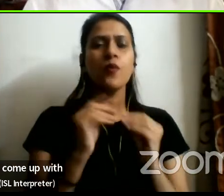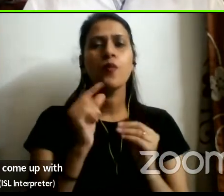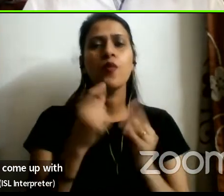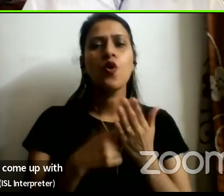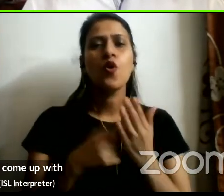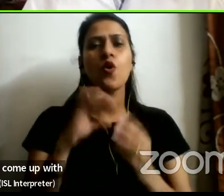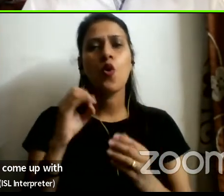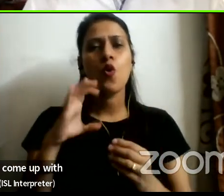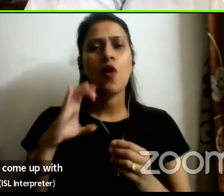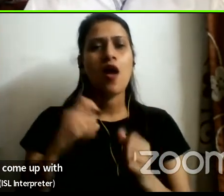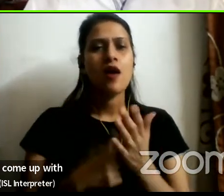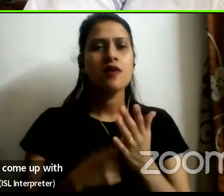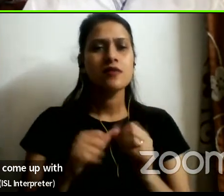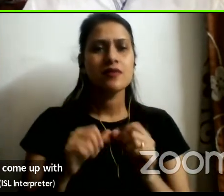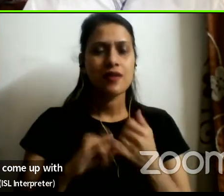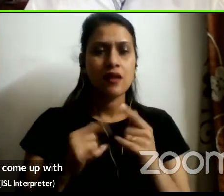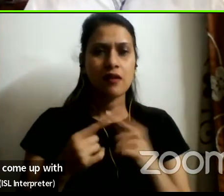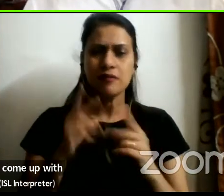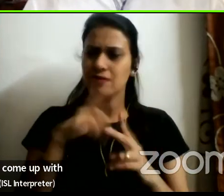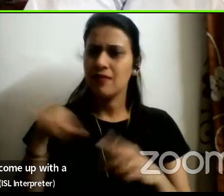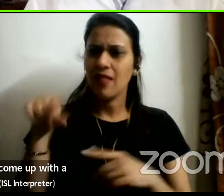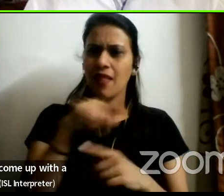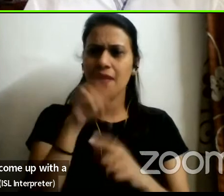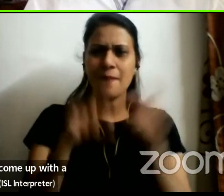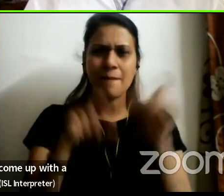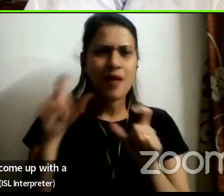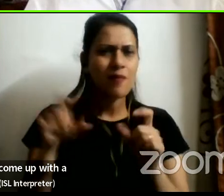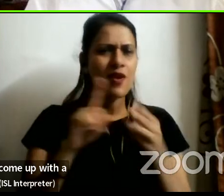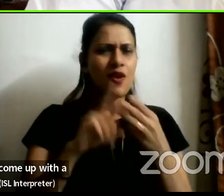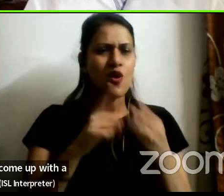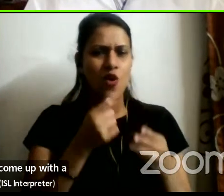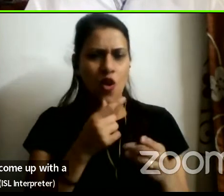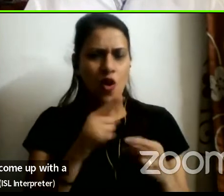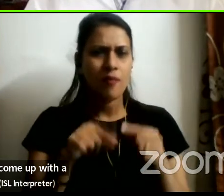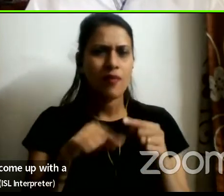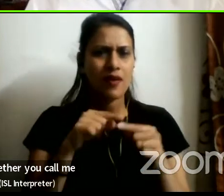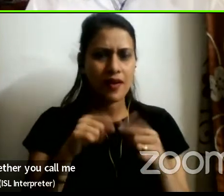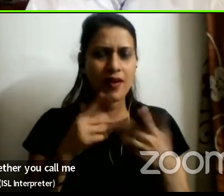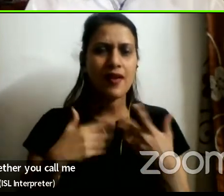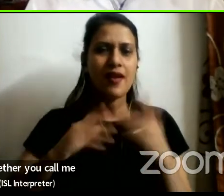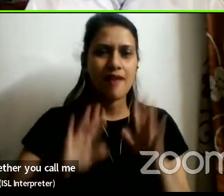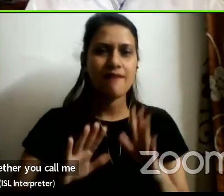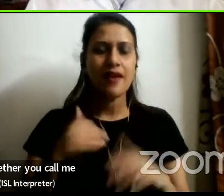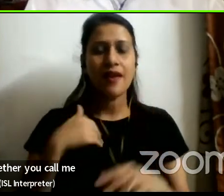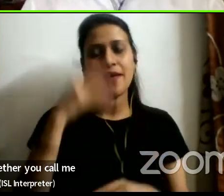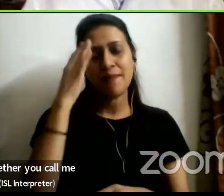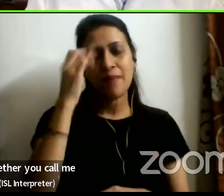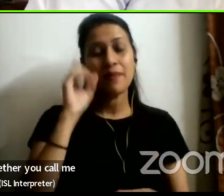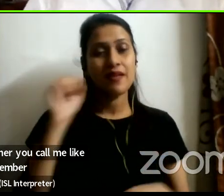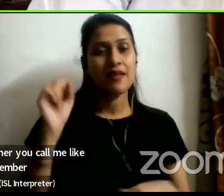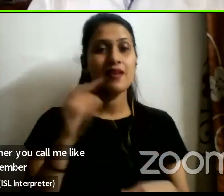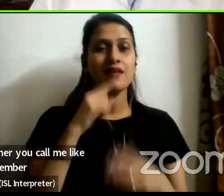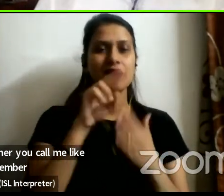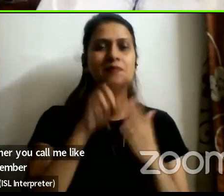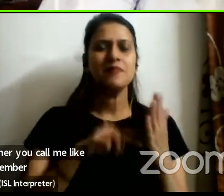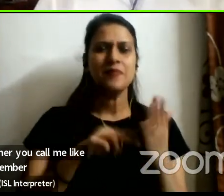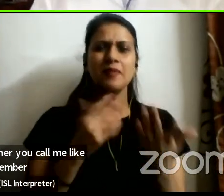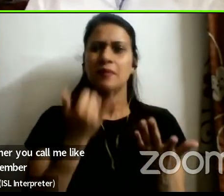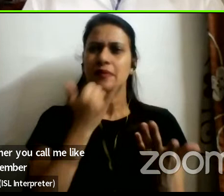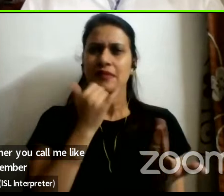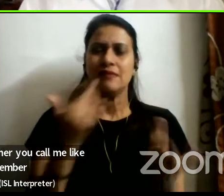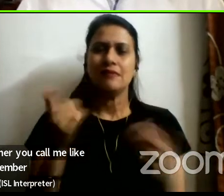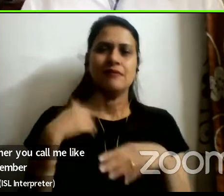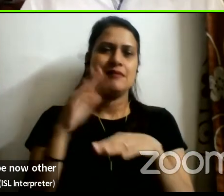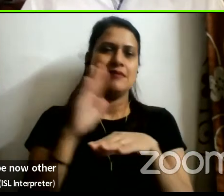of laws. And it may not matter whether economists like Mulji might say, I think if I remember his dissent correctly, or it might be the